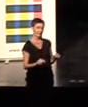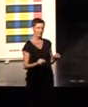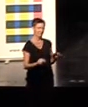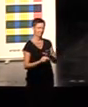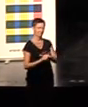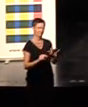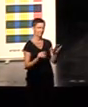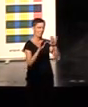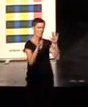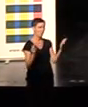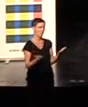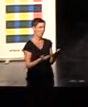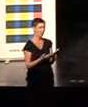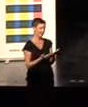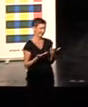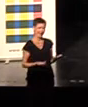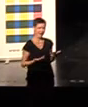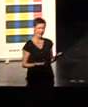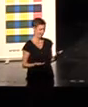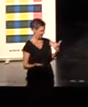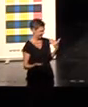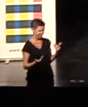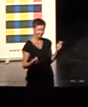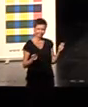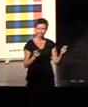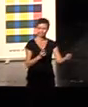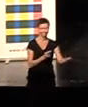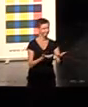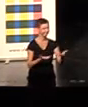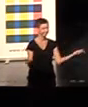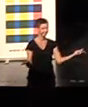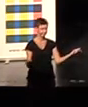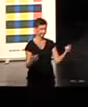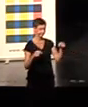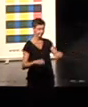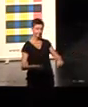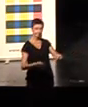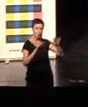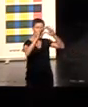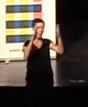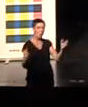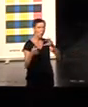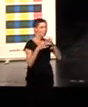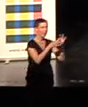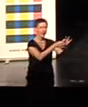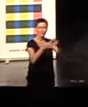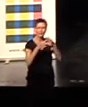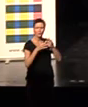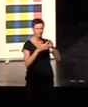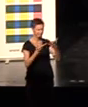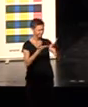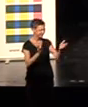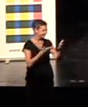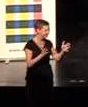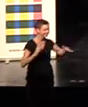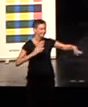world with a living in any more hoe je nou in the era of globalisation de wereld